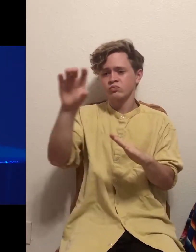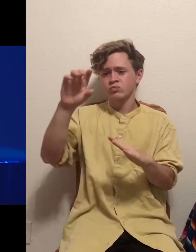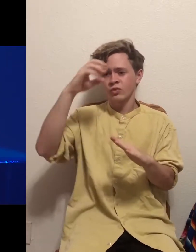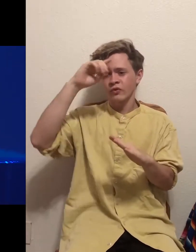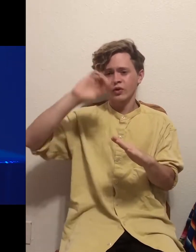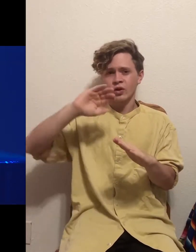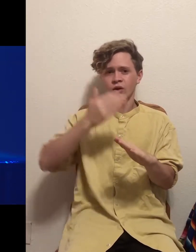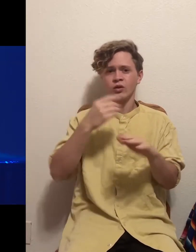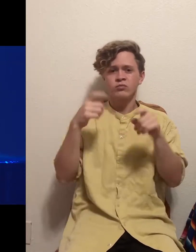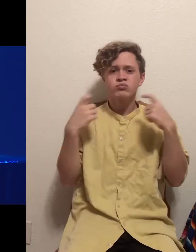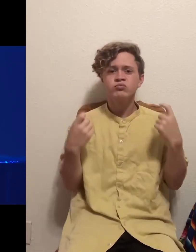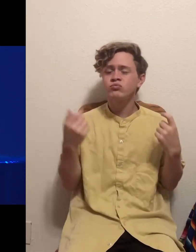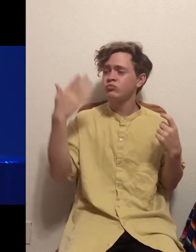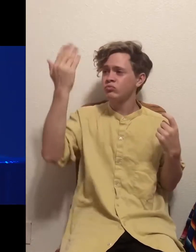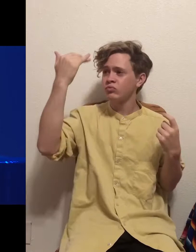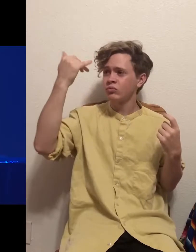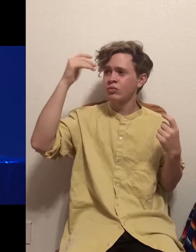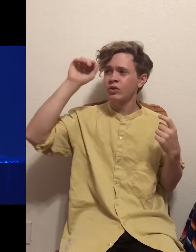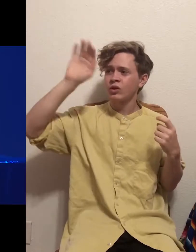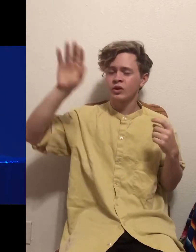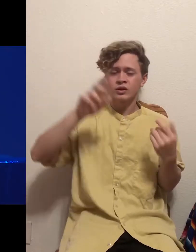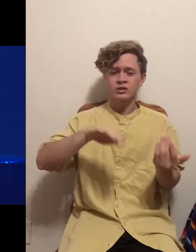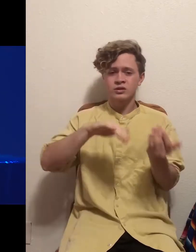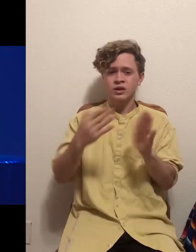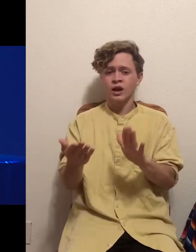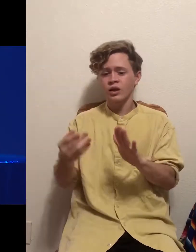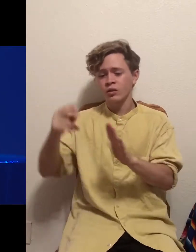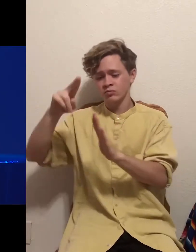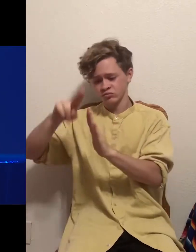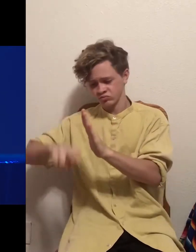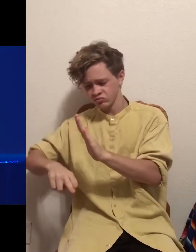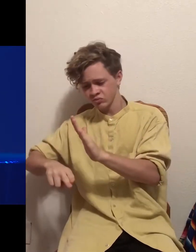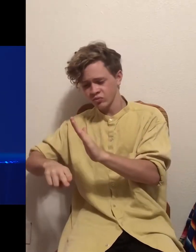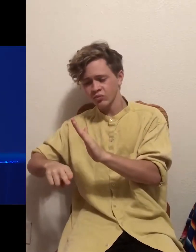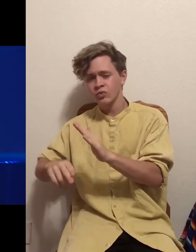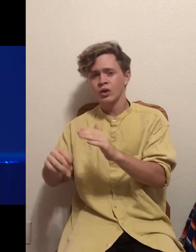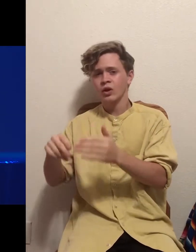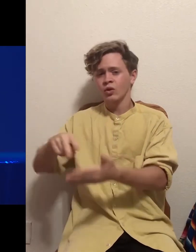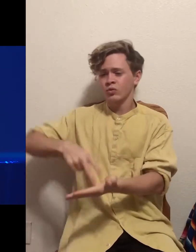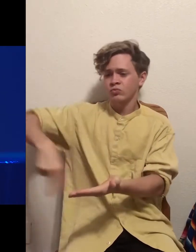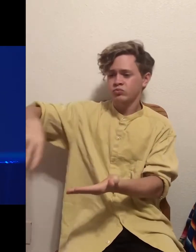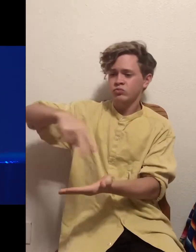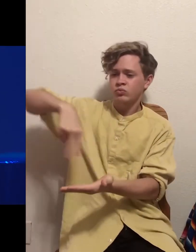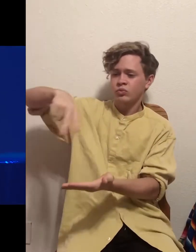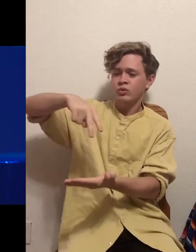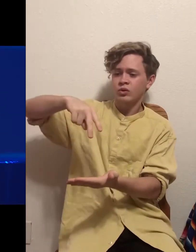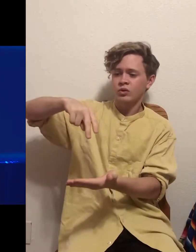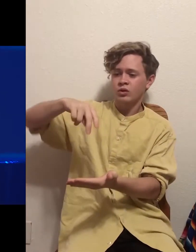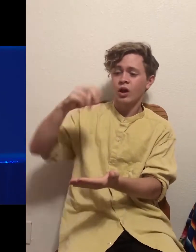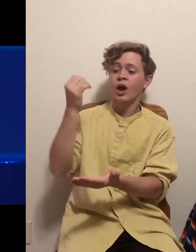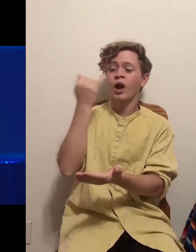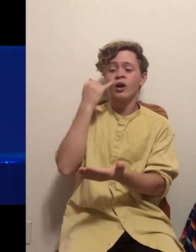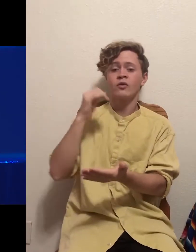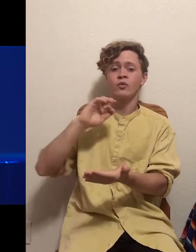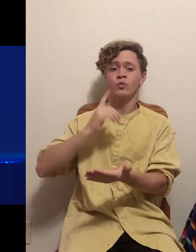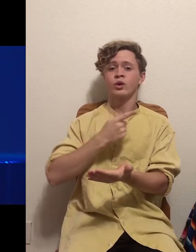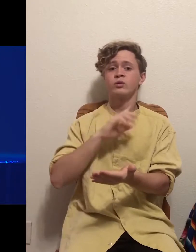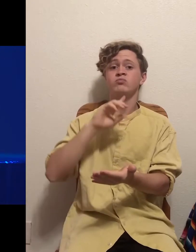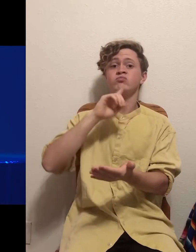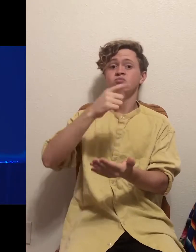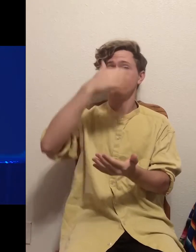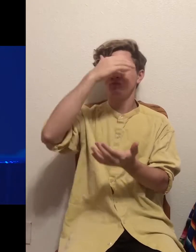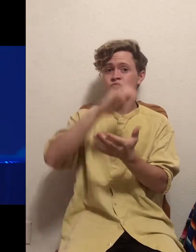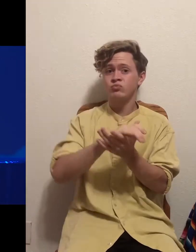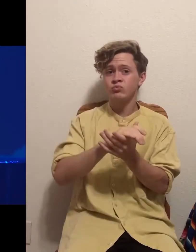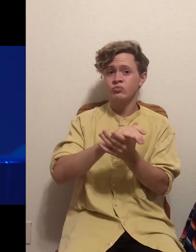death, his burial, his resurrection, that if we truly believe in